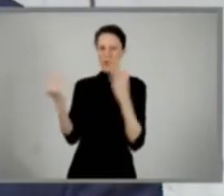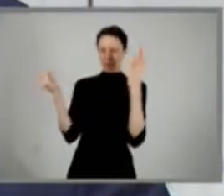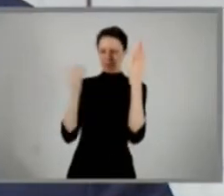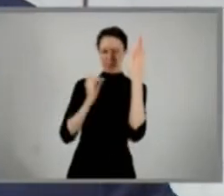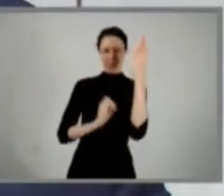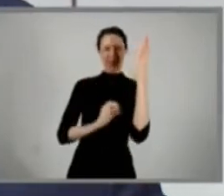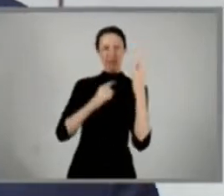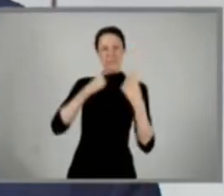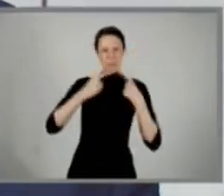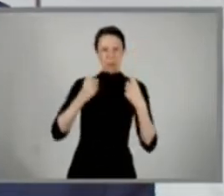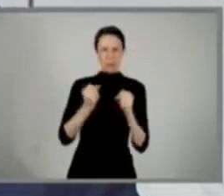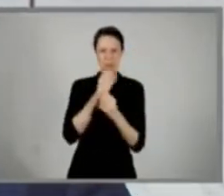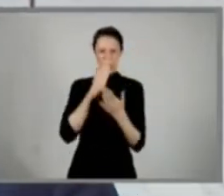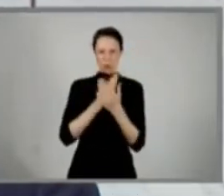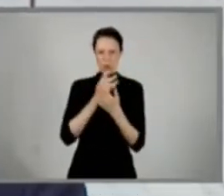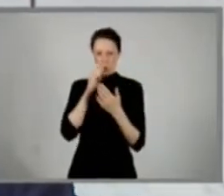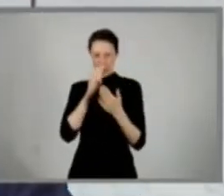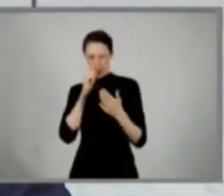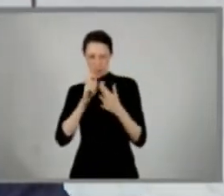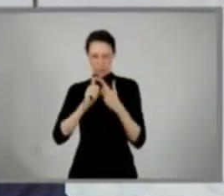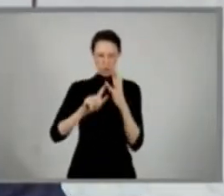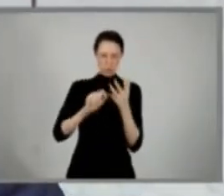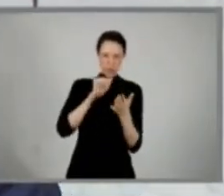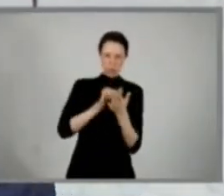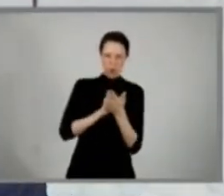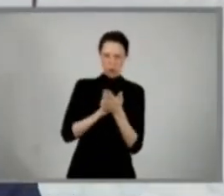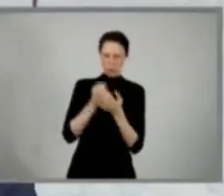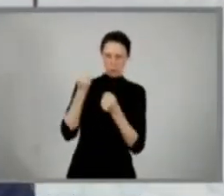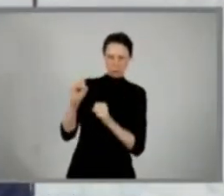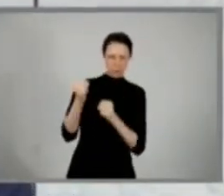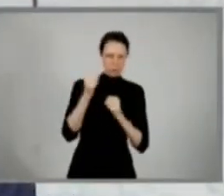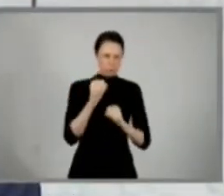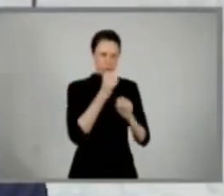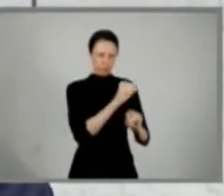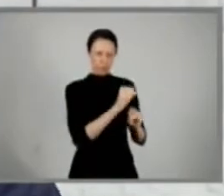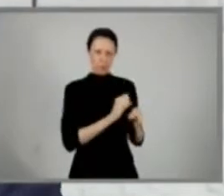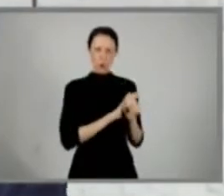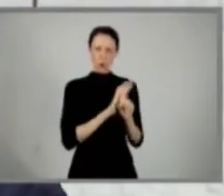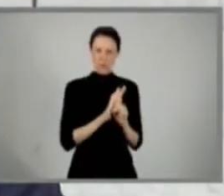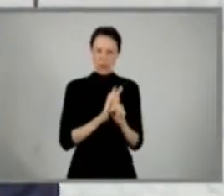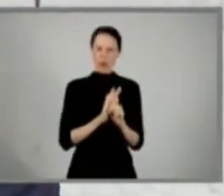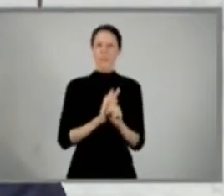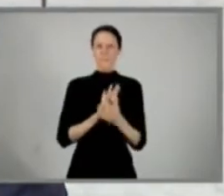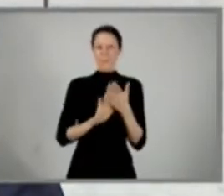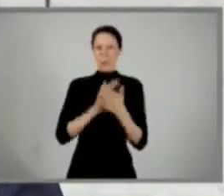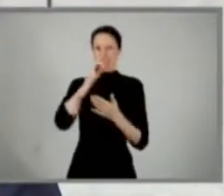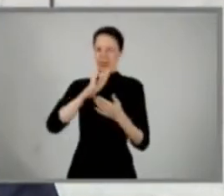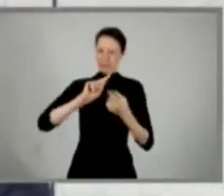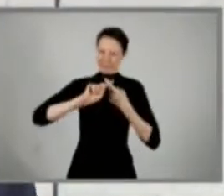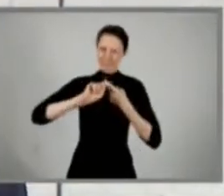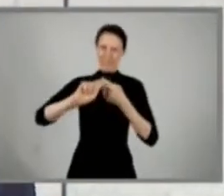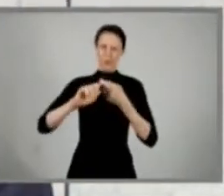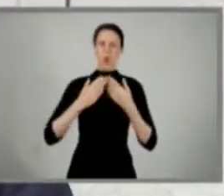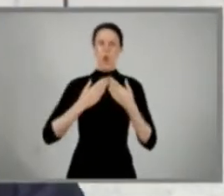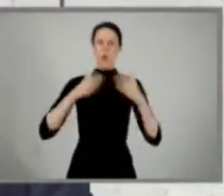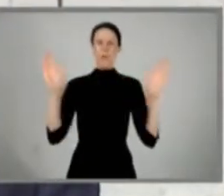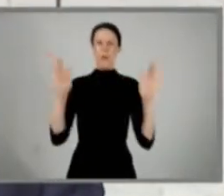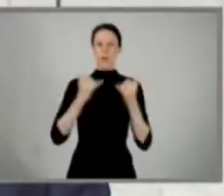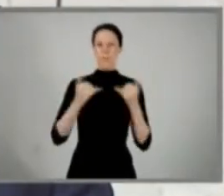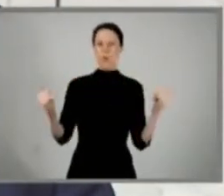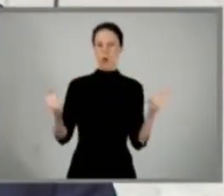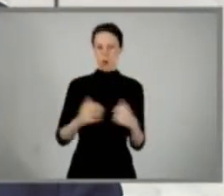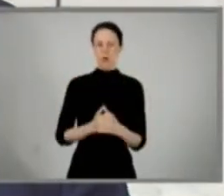and have the protections in place to keep Australia open. Other matters dealt with today, of course, is getting Australians